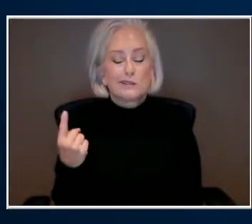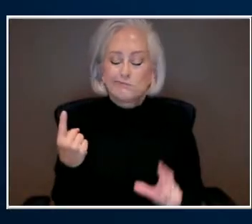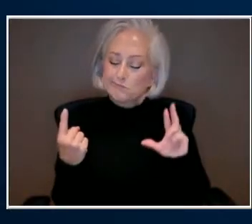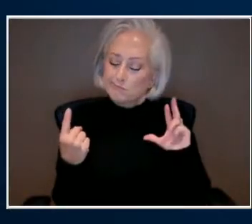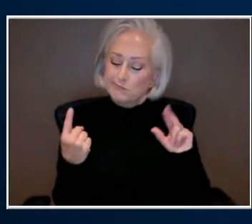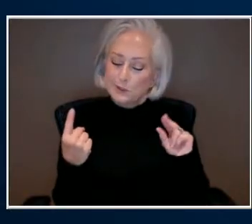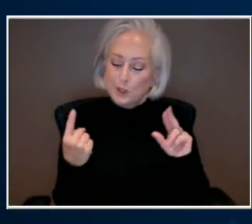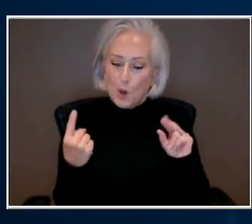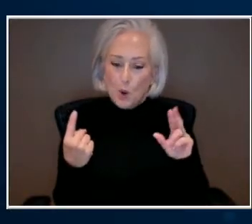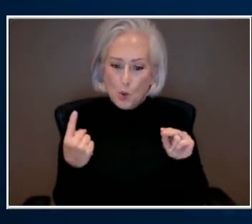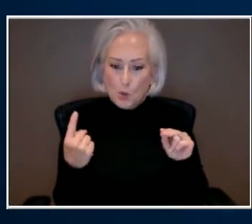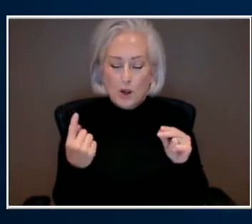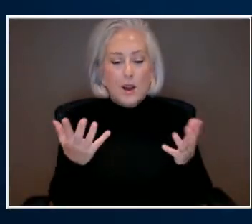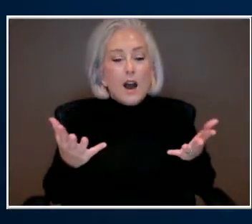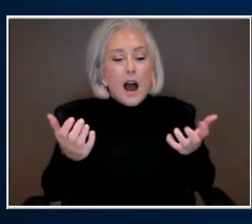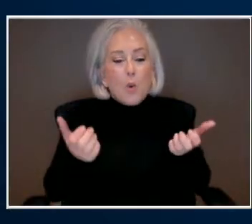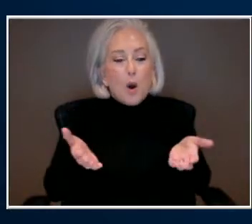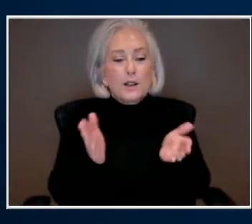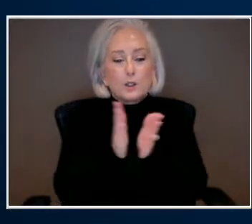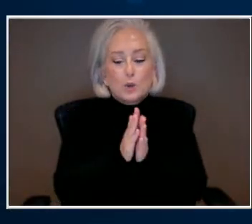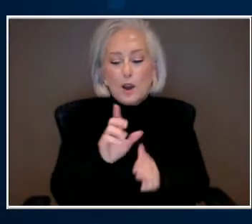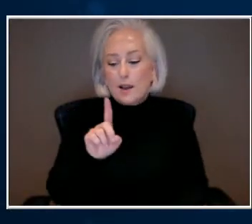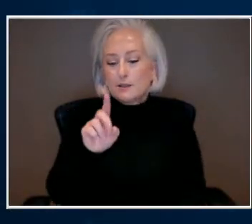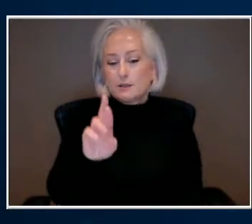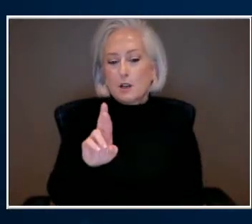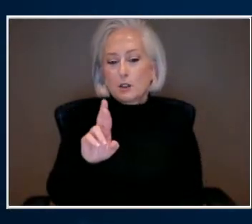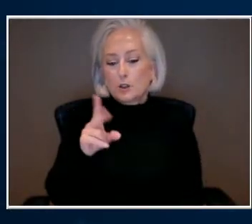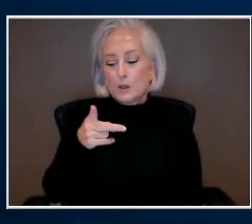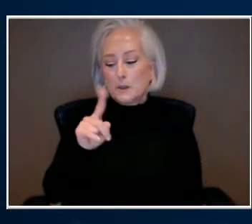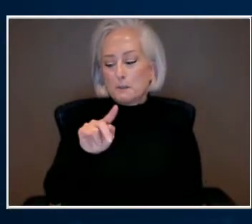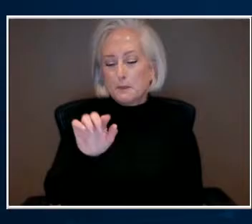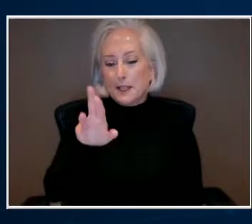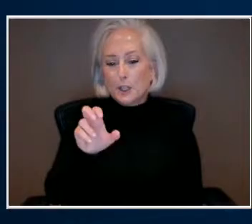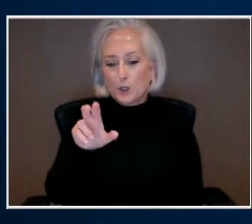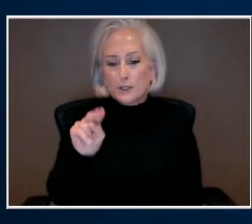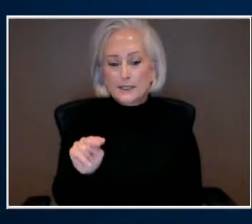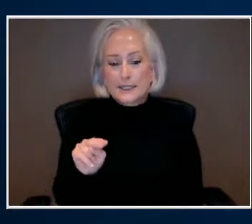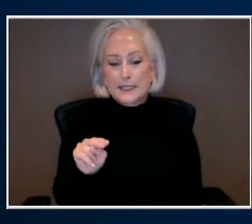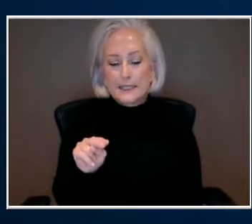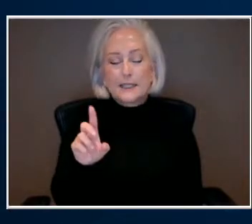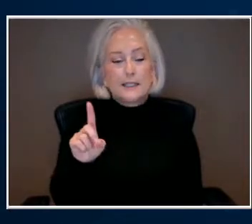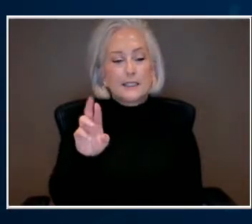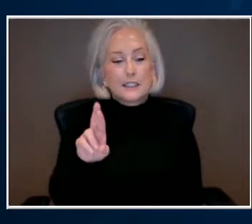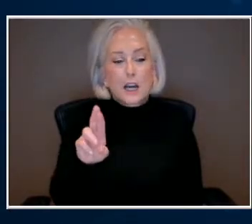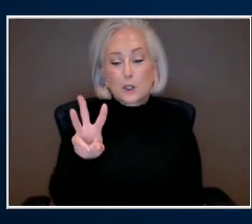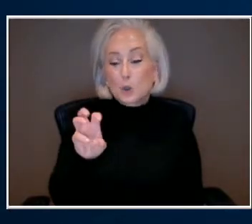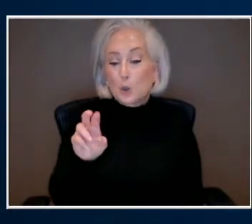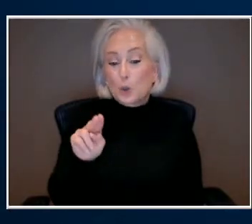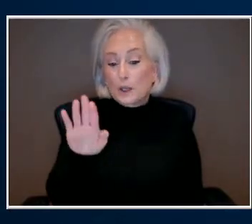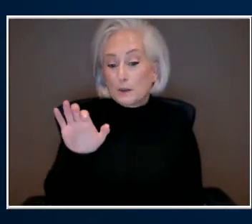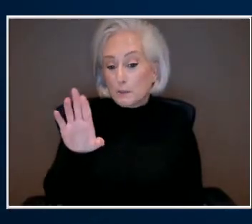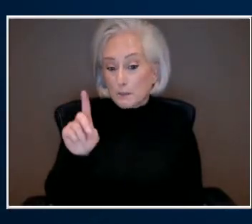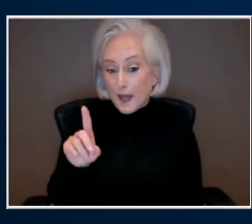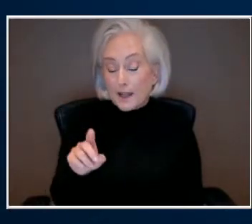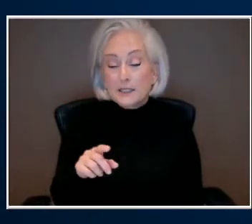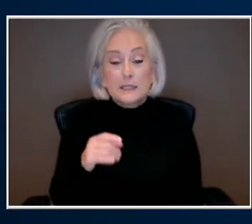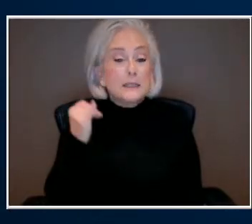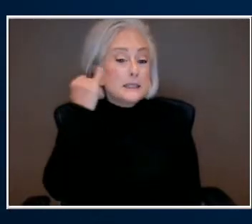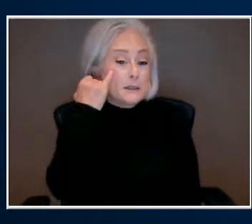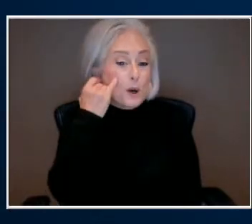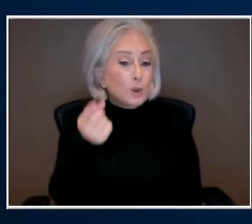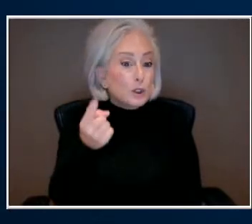Dr. Peterson and Dr. Lindblad. Okay, let's say that you think somebody's mammogram is